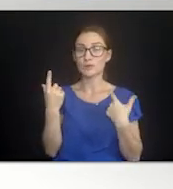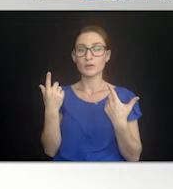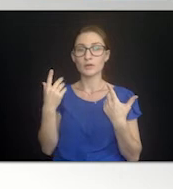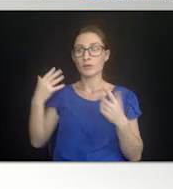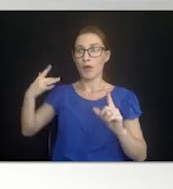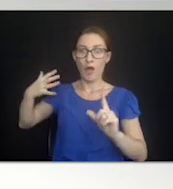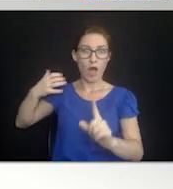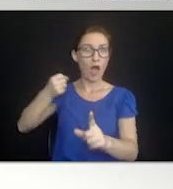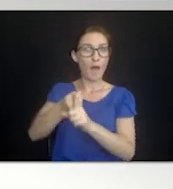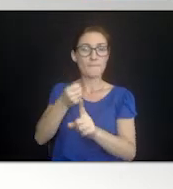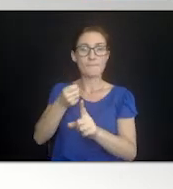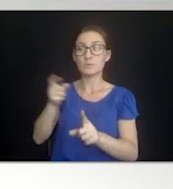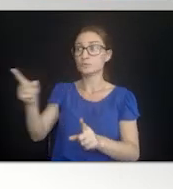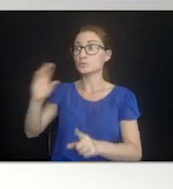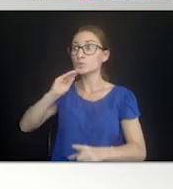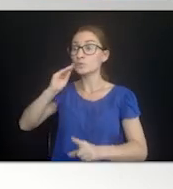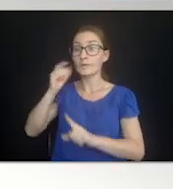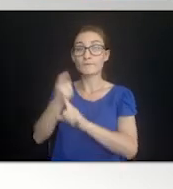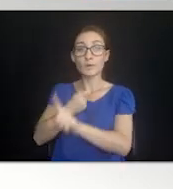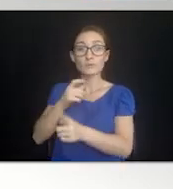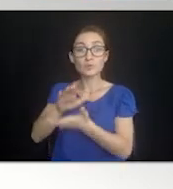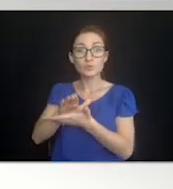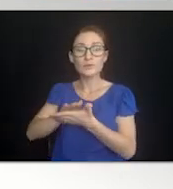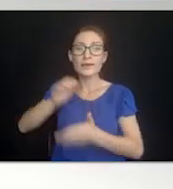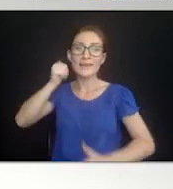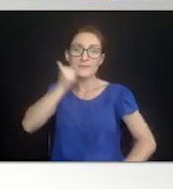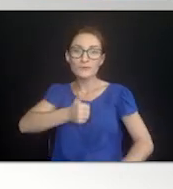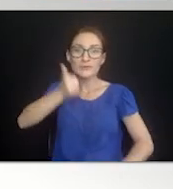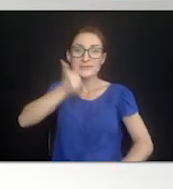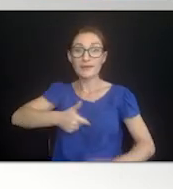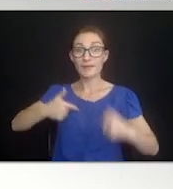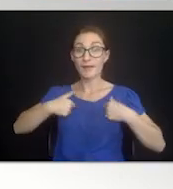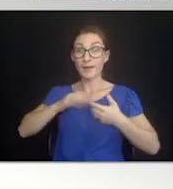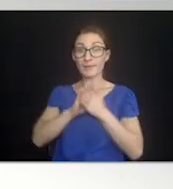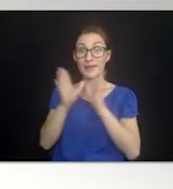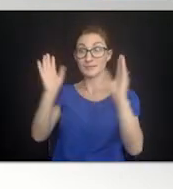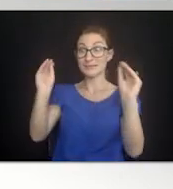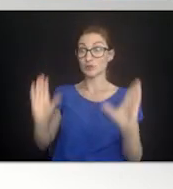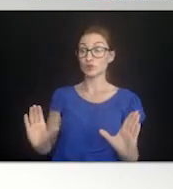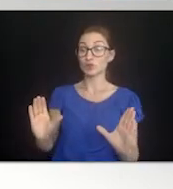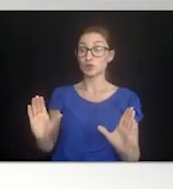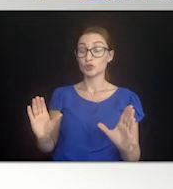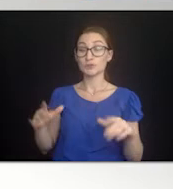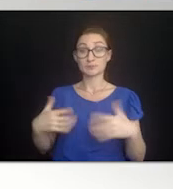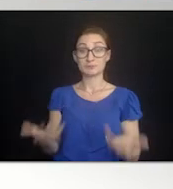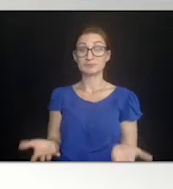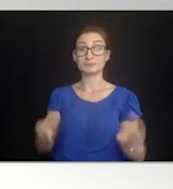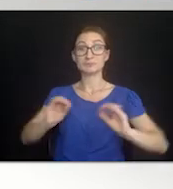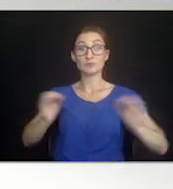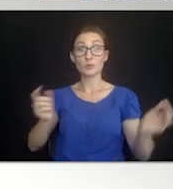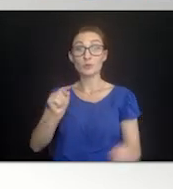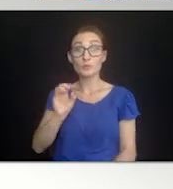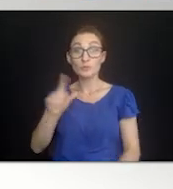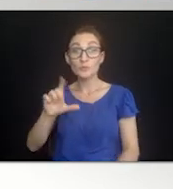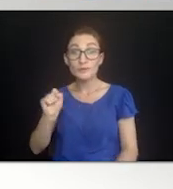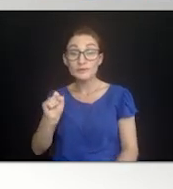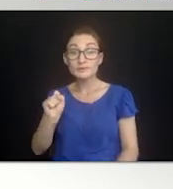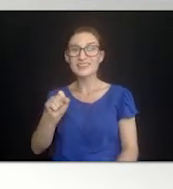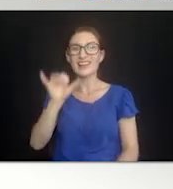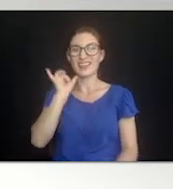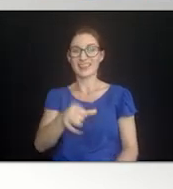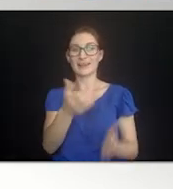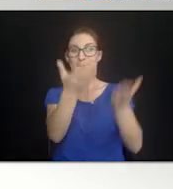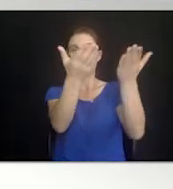when all of a sudden, my child was home from school every day, and I became an educator as well. I didn't have any of the